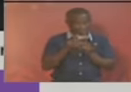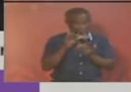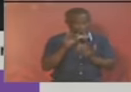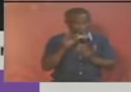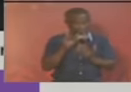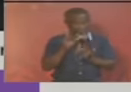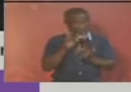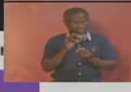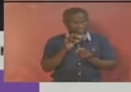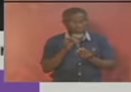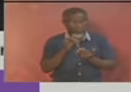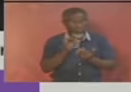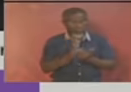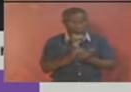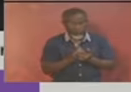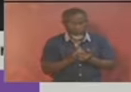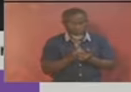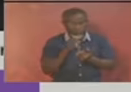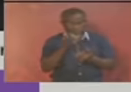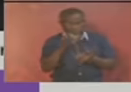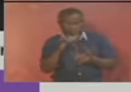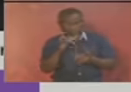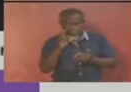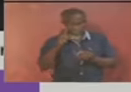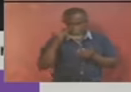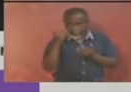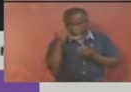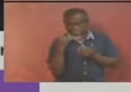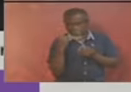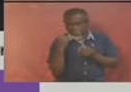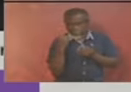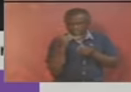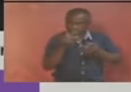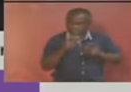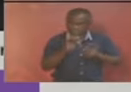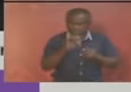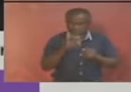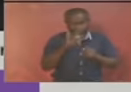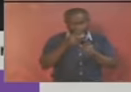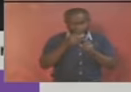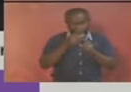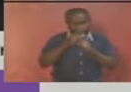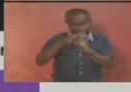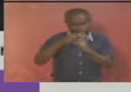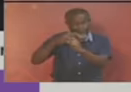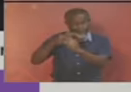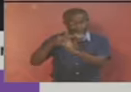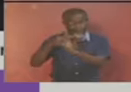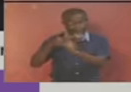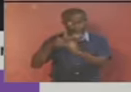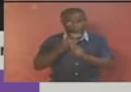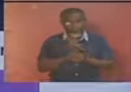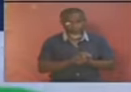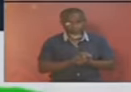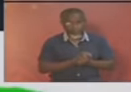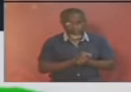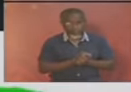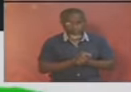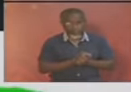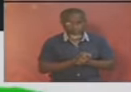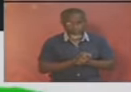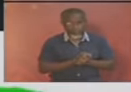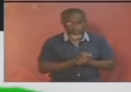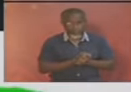cases, and that continues. Of them, the active cases are over 21 million cases. Next slide. And of course, this